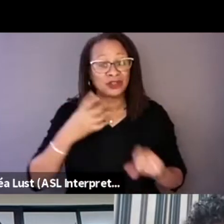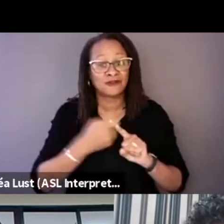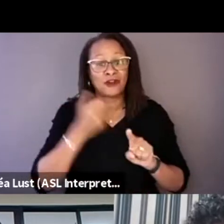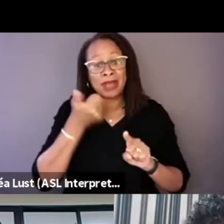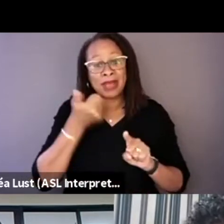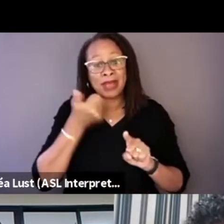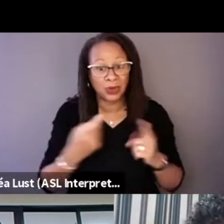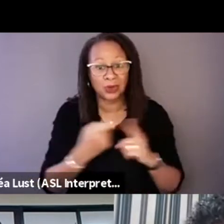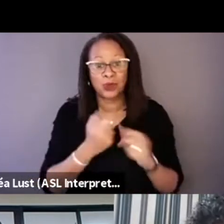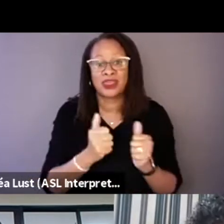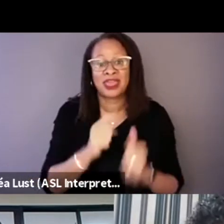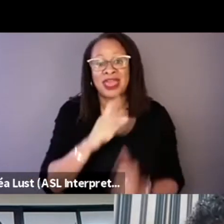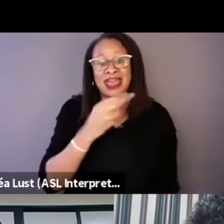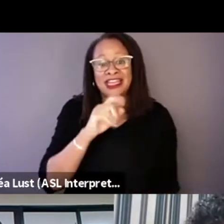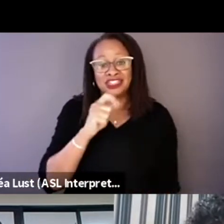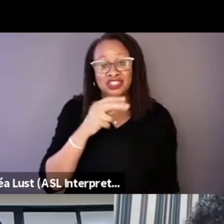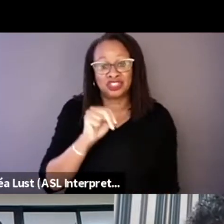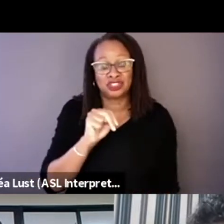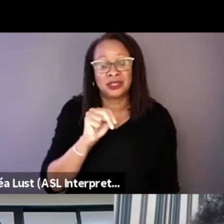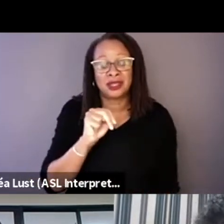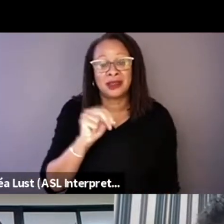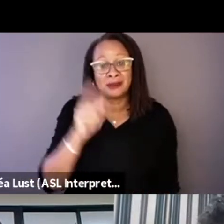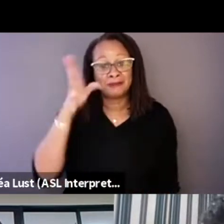all the way back to 1929.